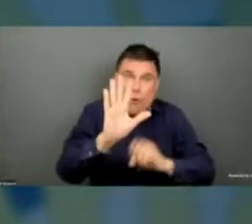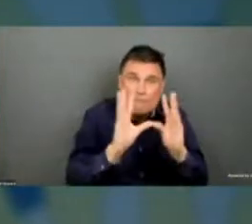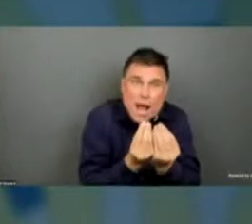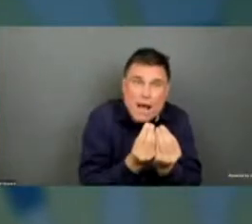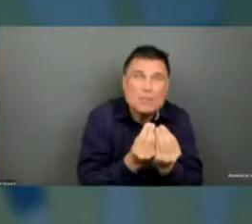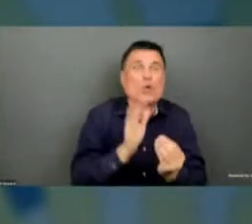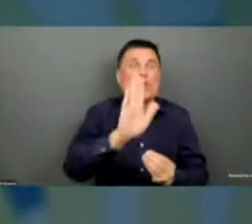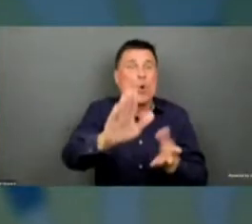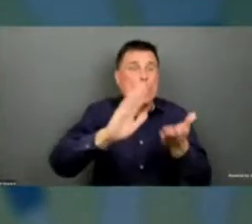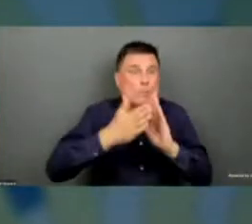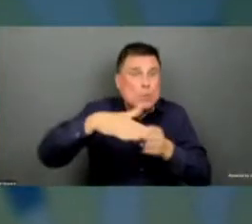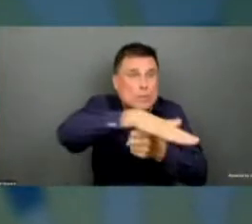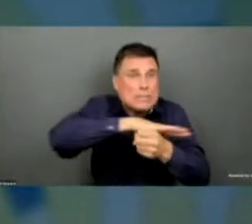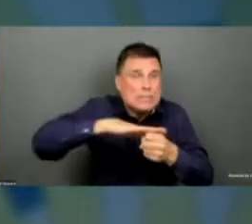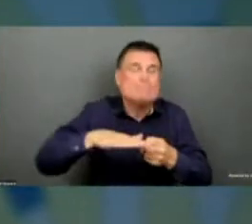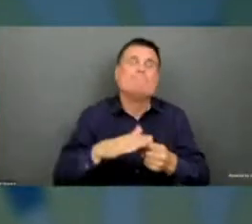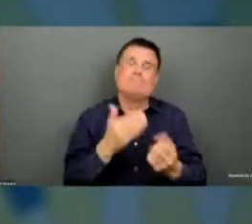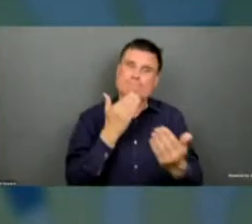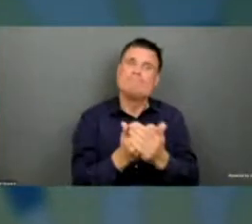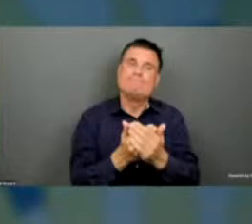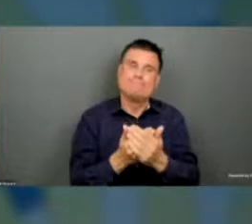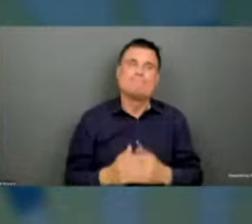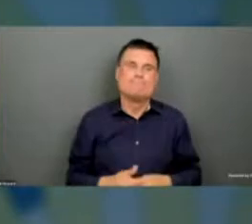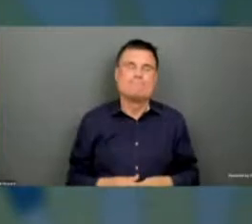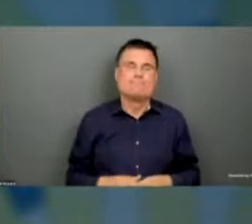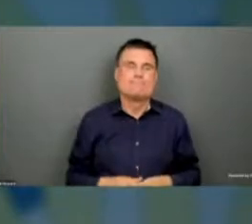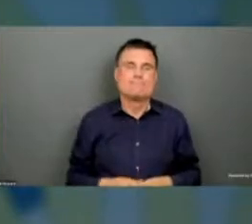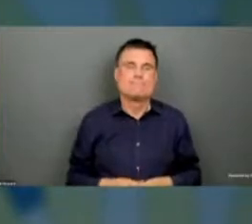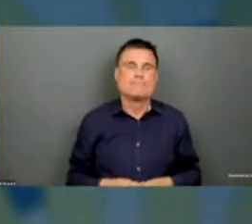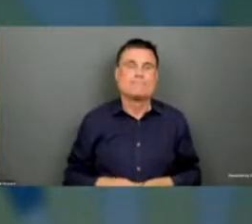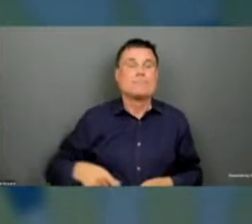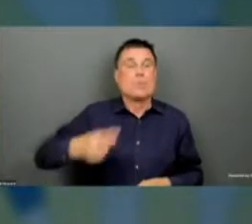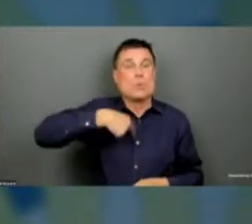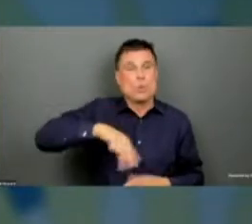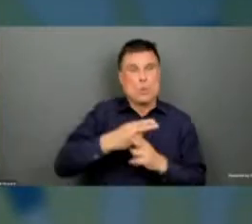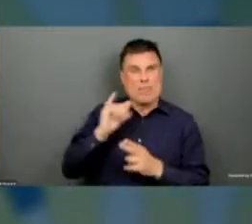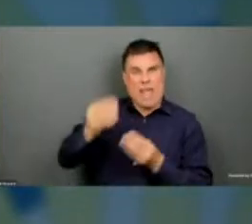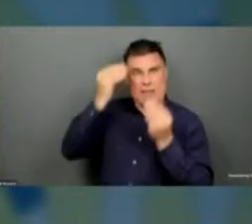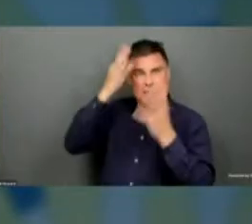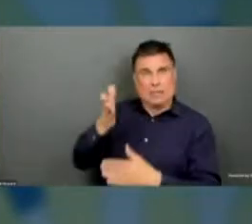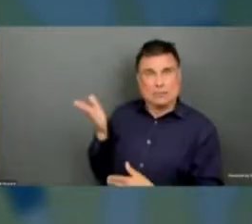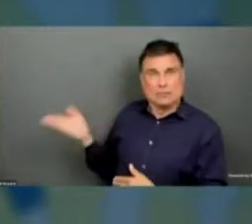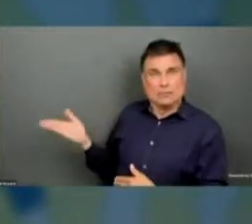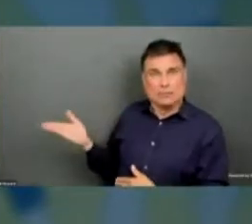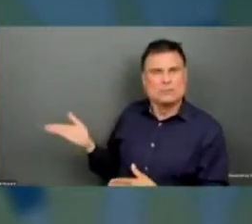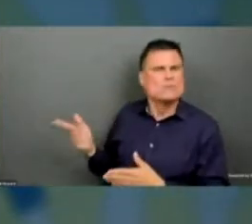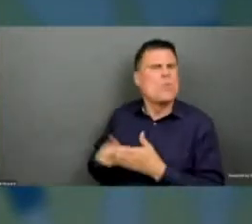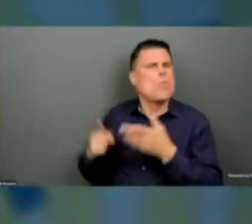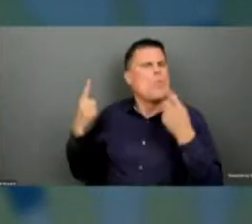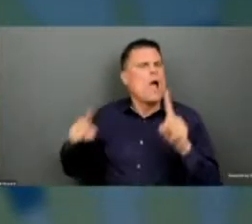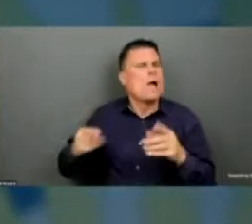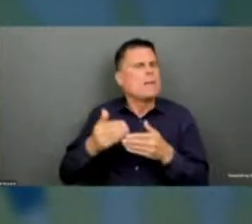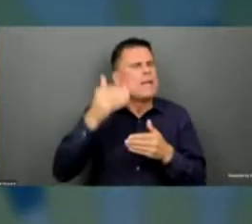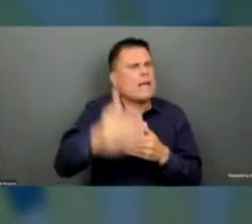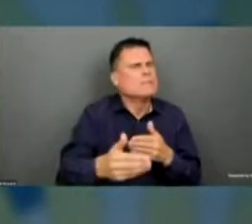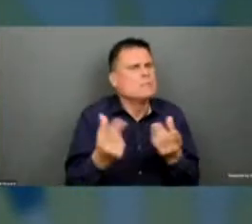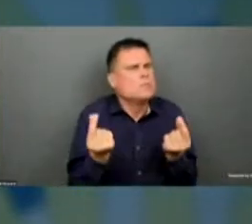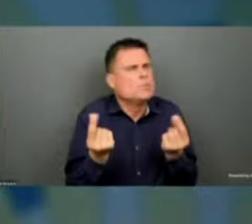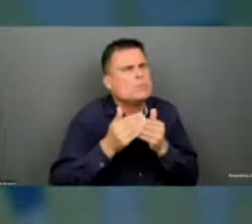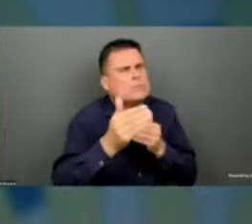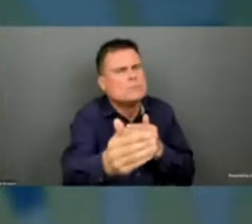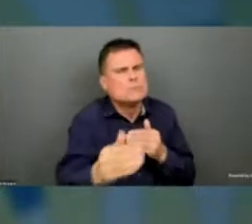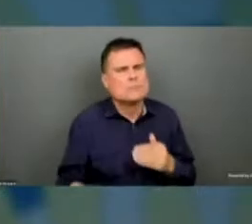information to help us understand what could happen next. And so this is the dynamic compartmental modeling with